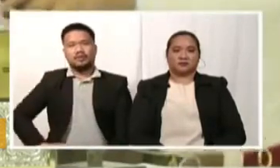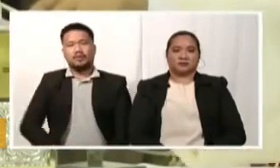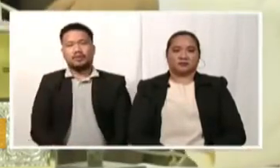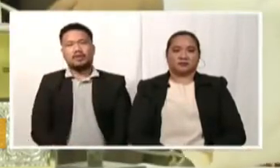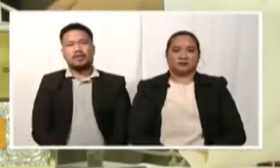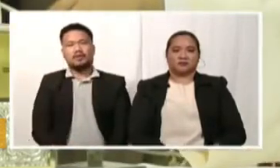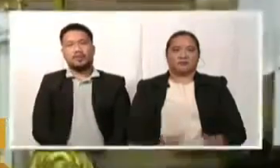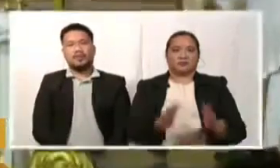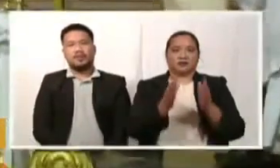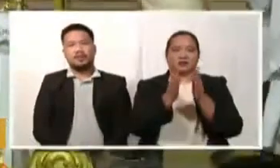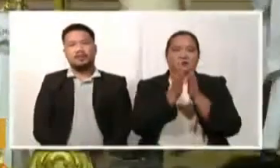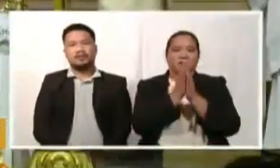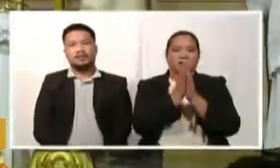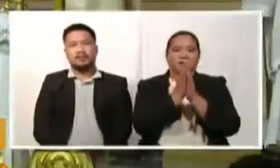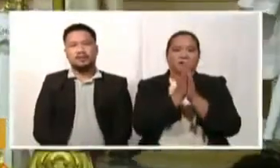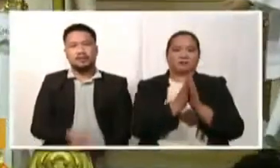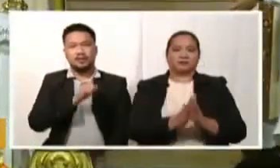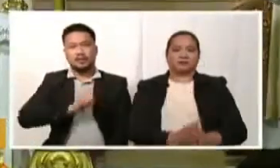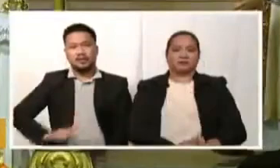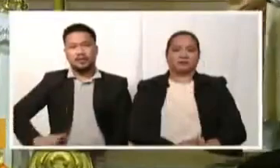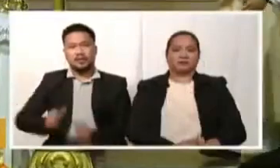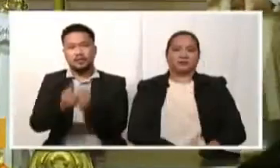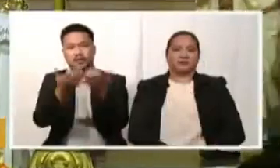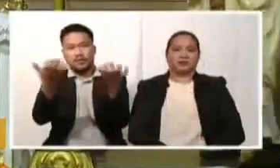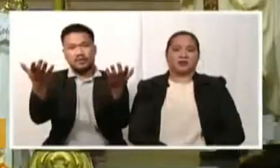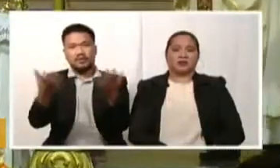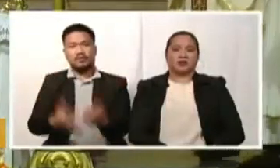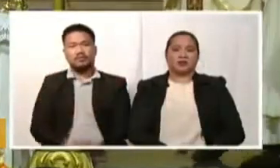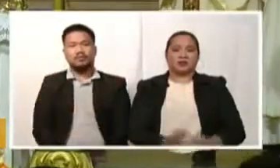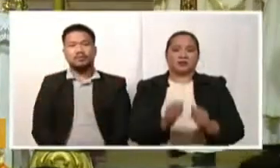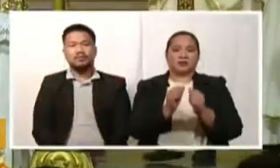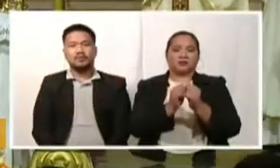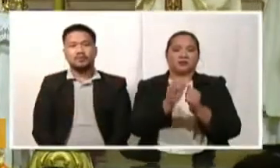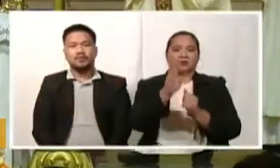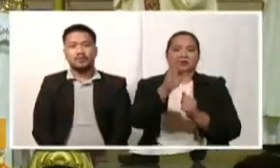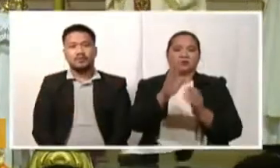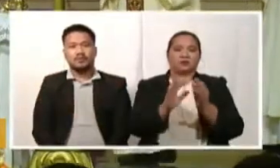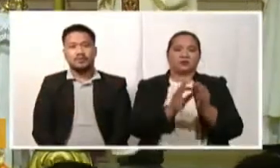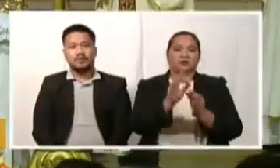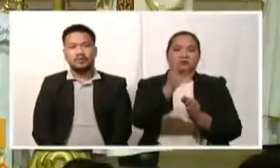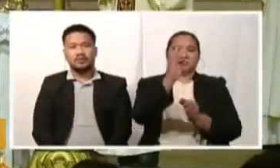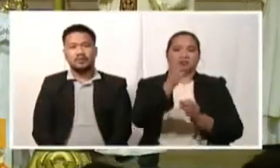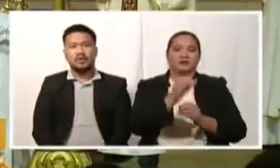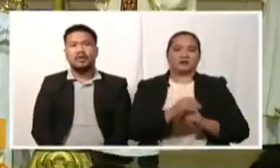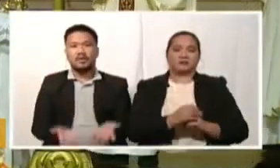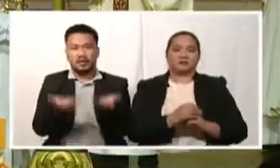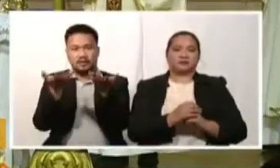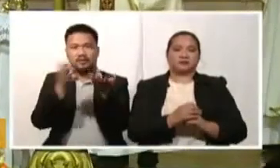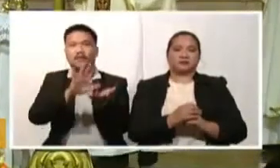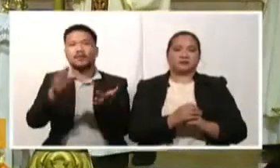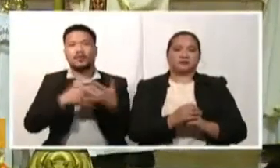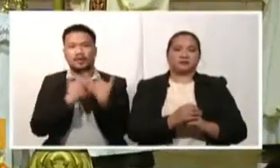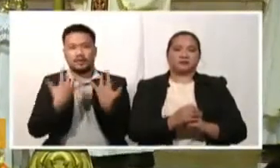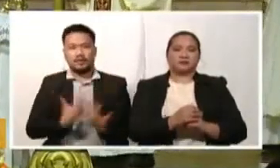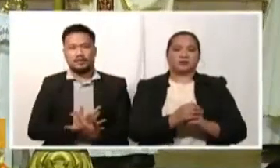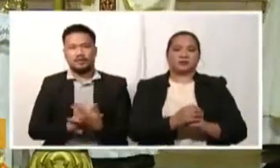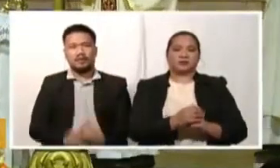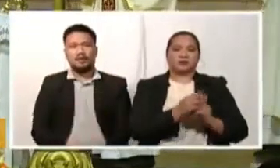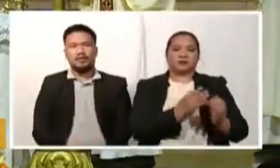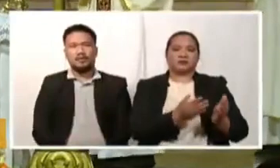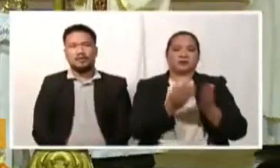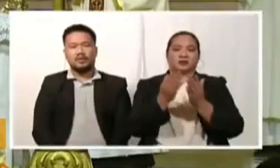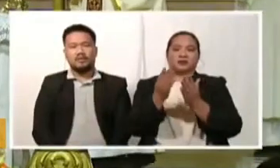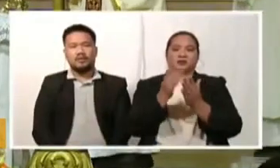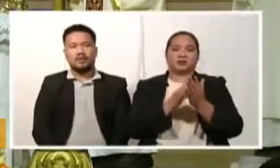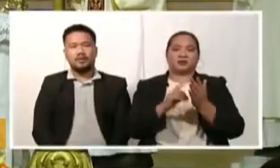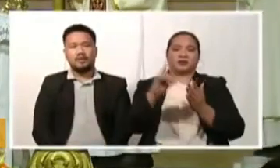Lord. Amen. The Lord be with you. And with your spirit. Lift up your hearts. We lift them up to the